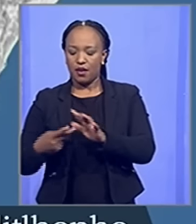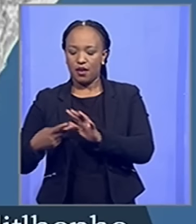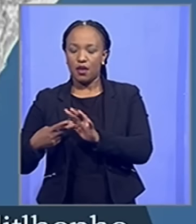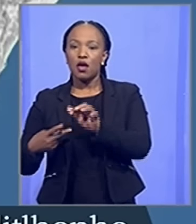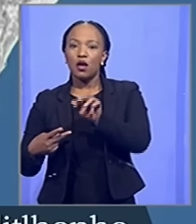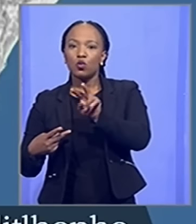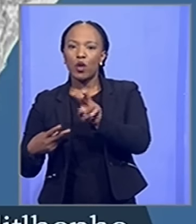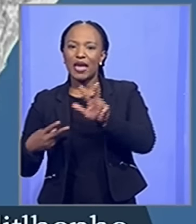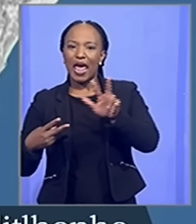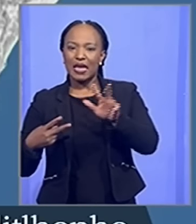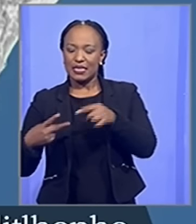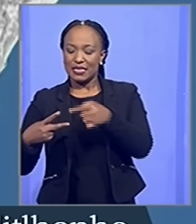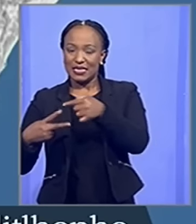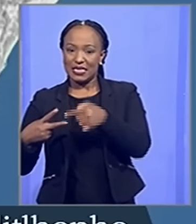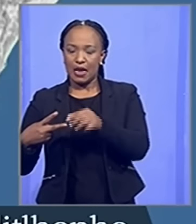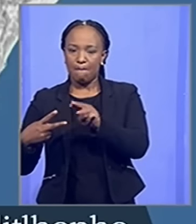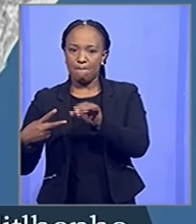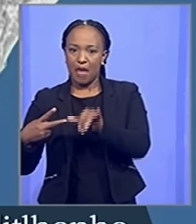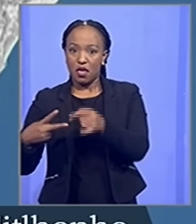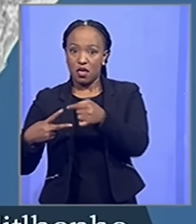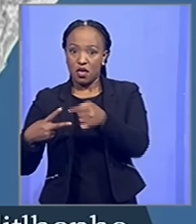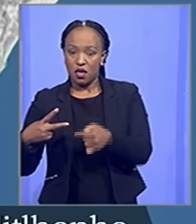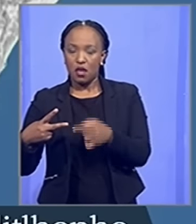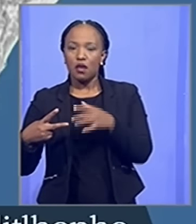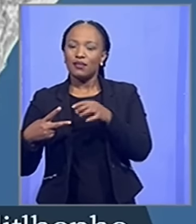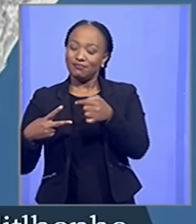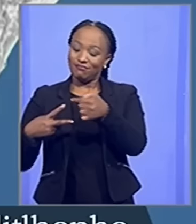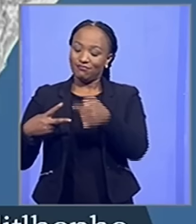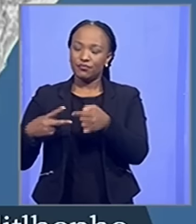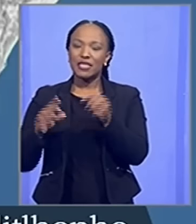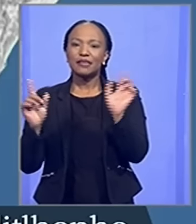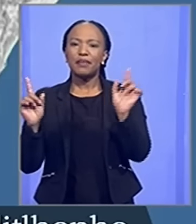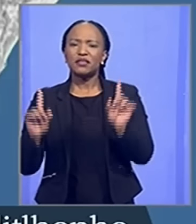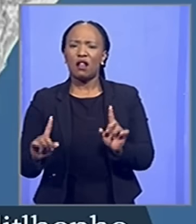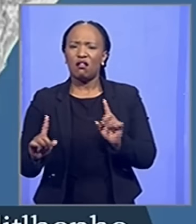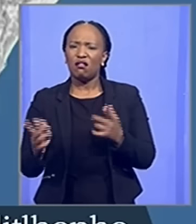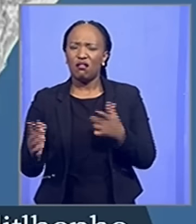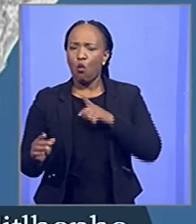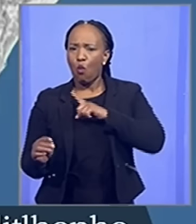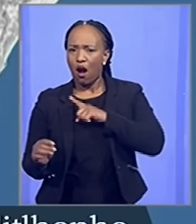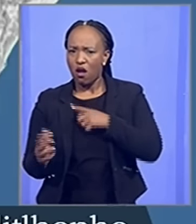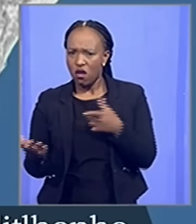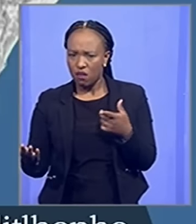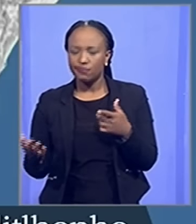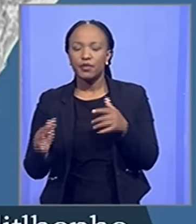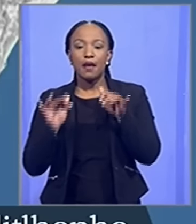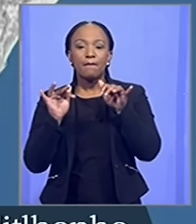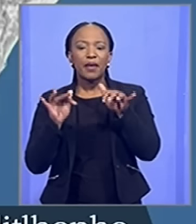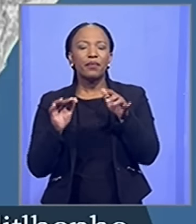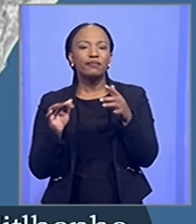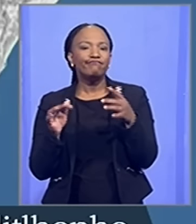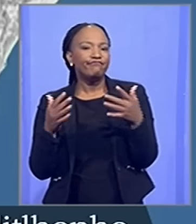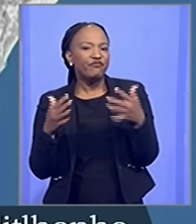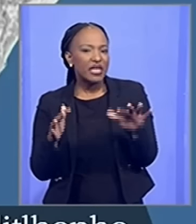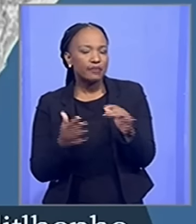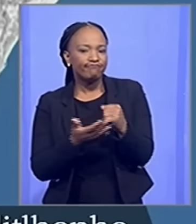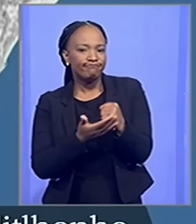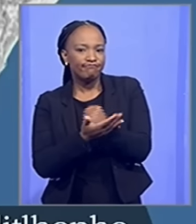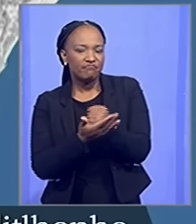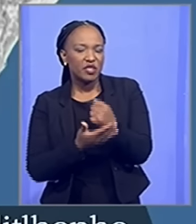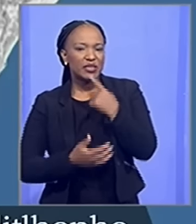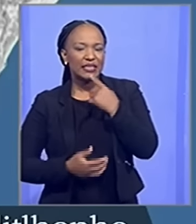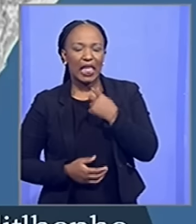May. Di-special voutu kgotsa di-voutu tse di kgethegileng tseo ke tsa batho ba ba rileng ga ba kgone go ya go vouta